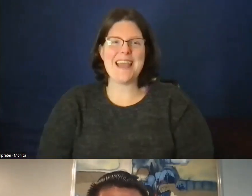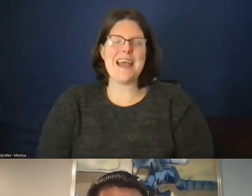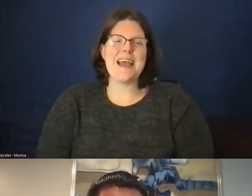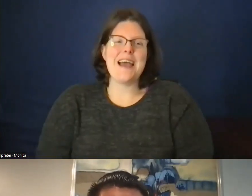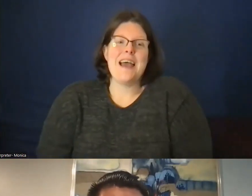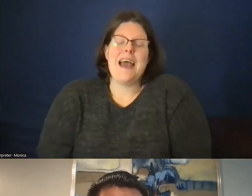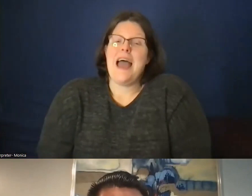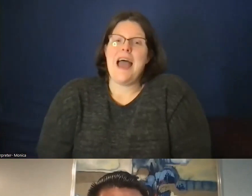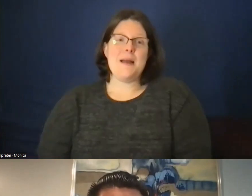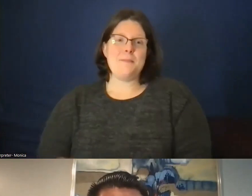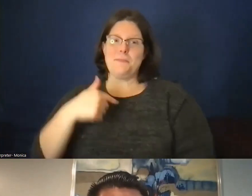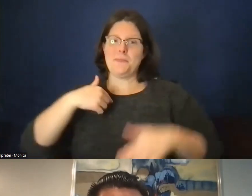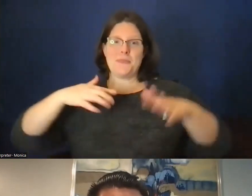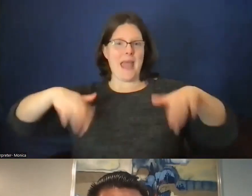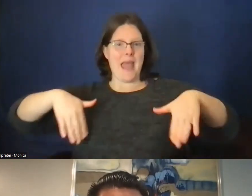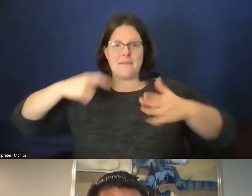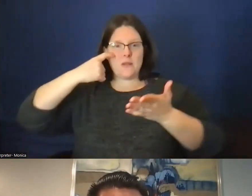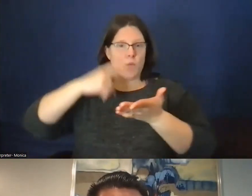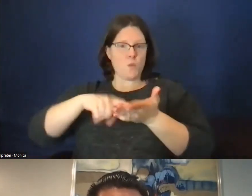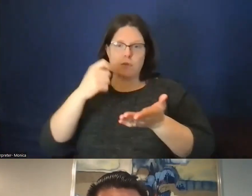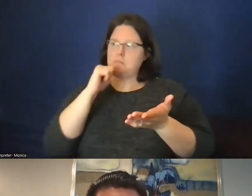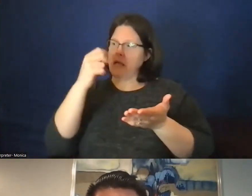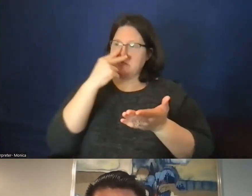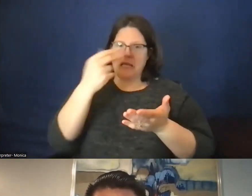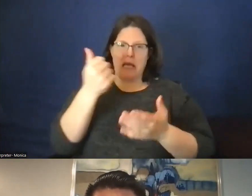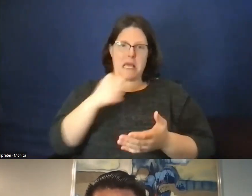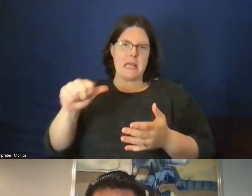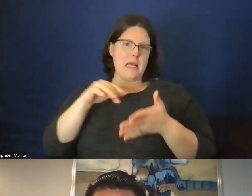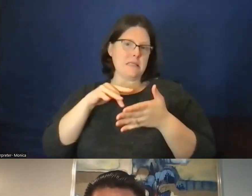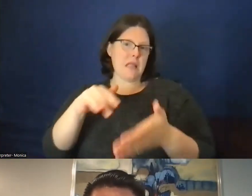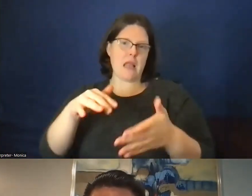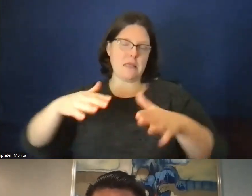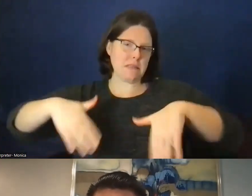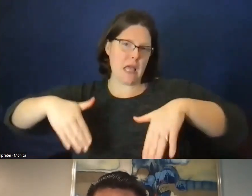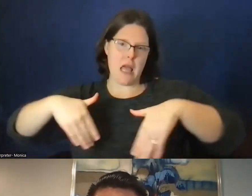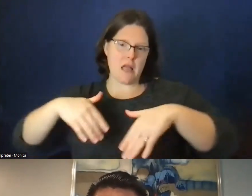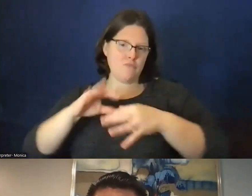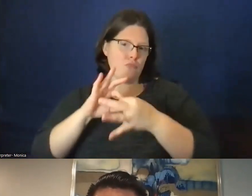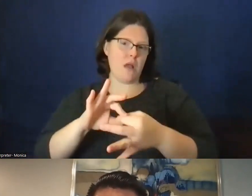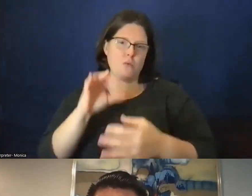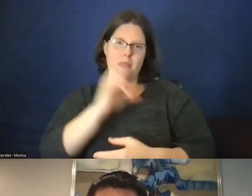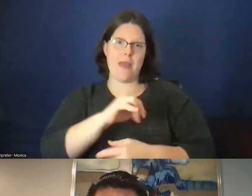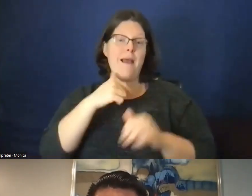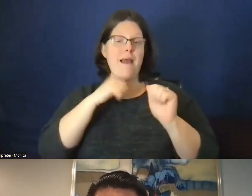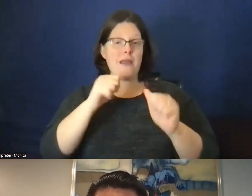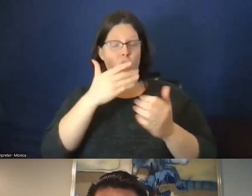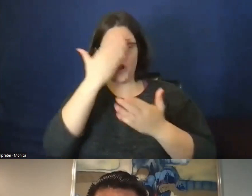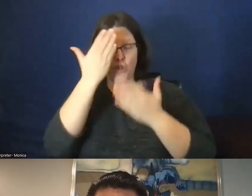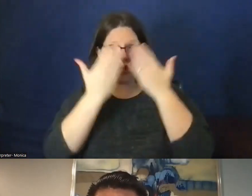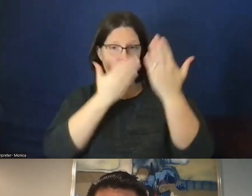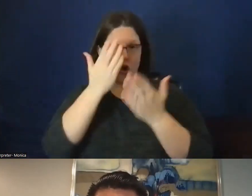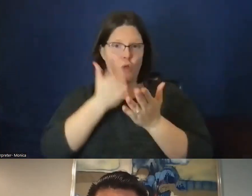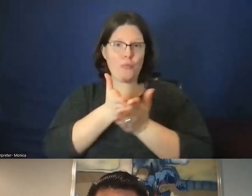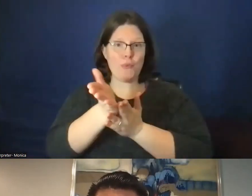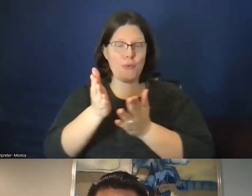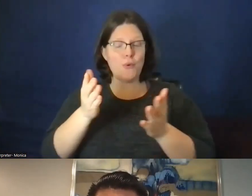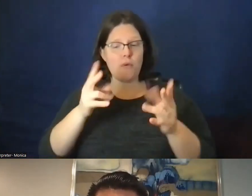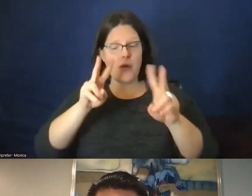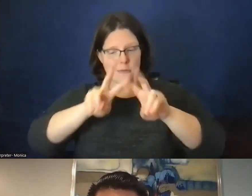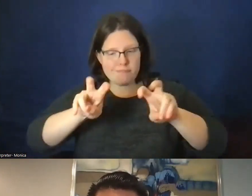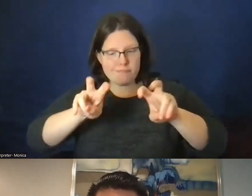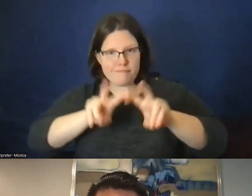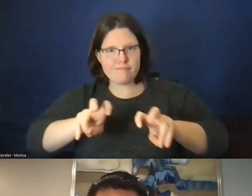I haven't seen any studies that suggest that. I can look through and dig and see if there